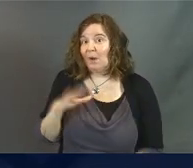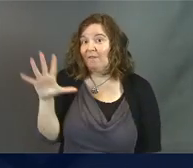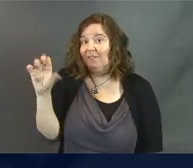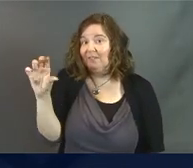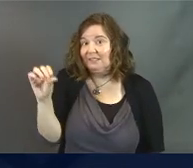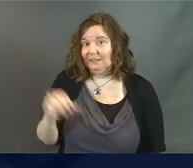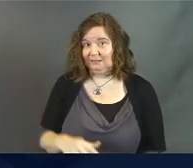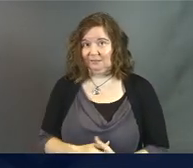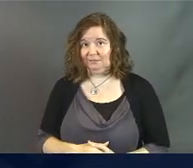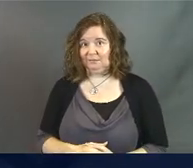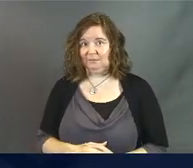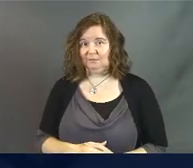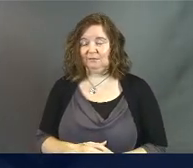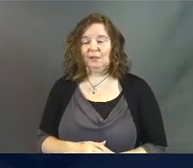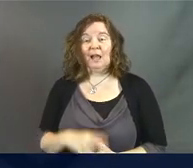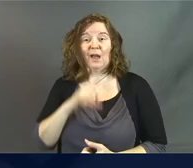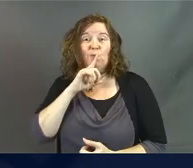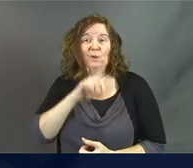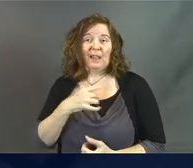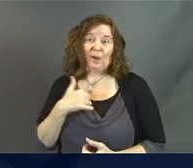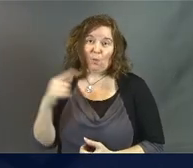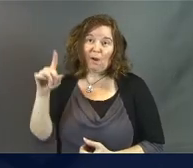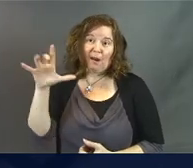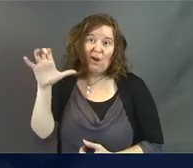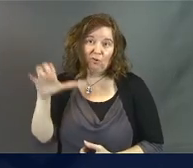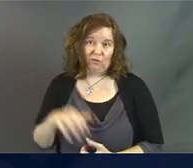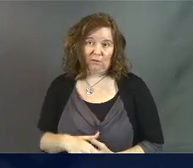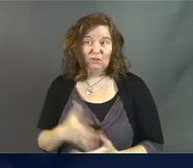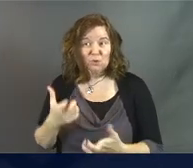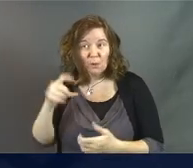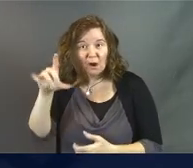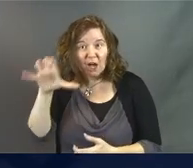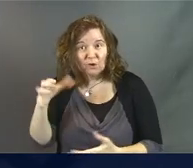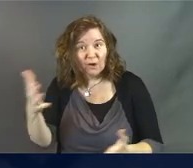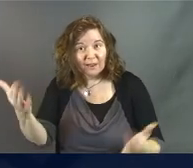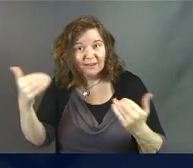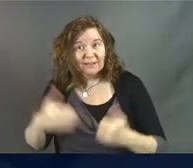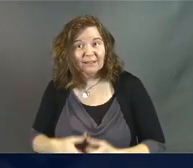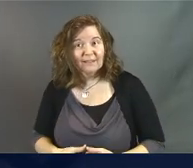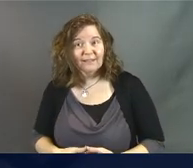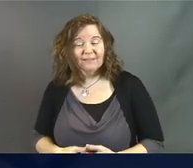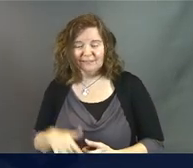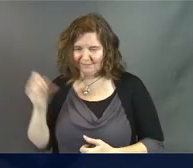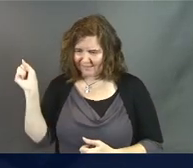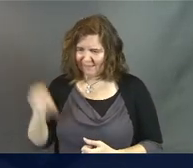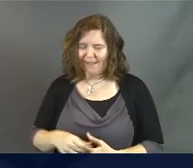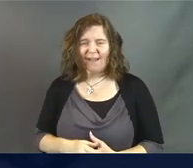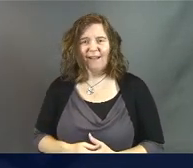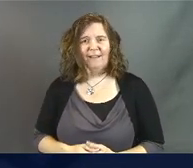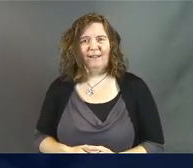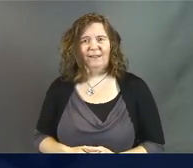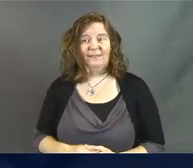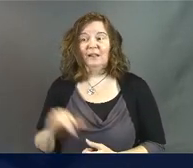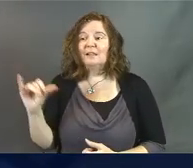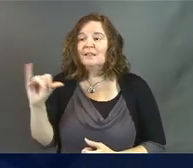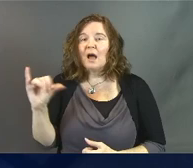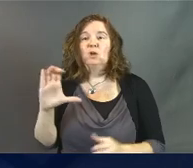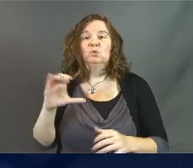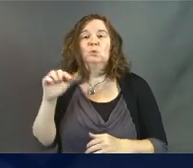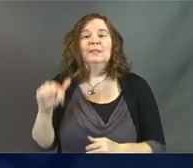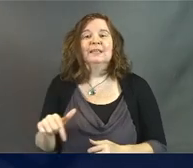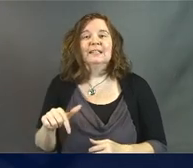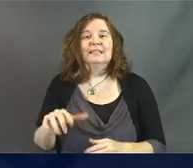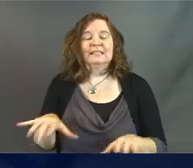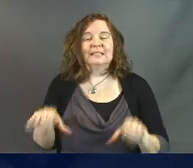50. And really, I want 100. Do you want 100? Yeah. Like, do